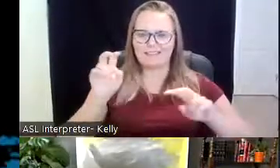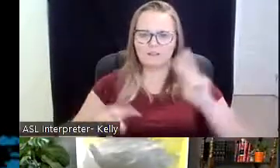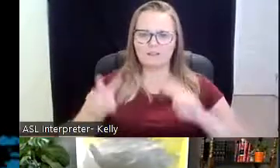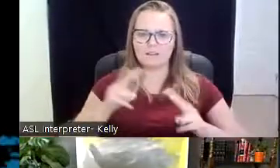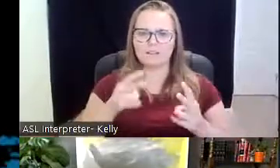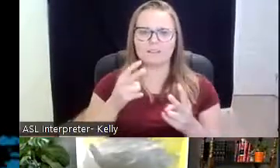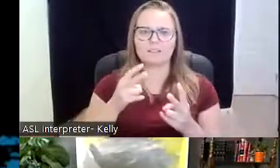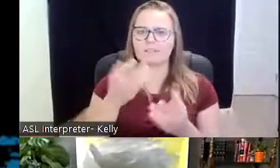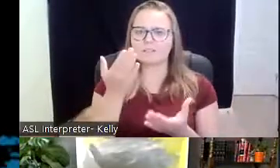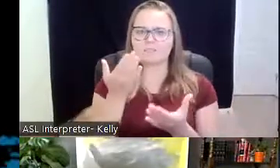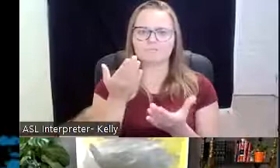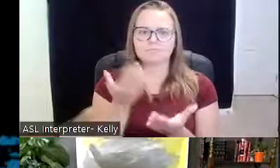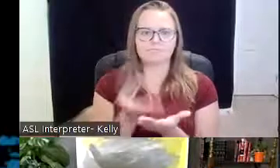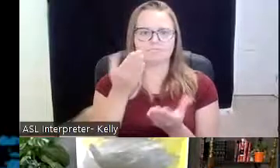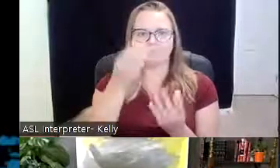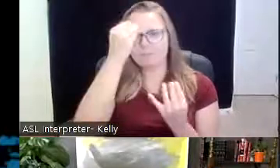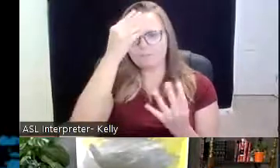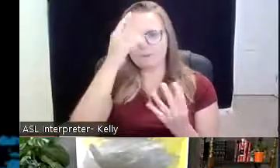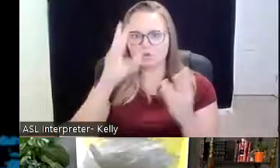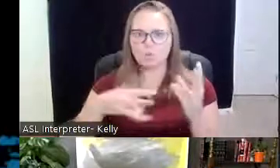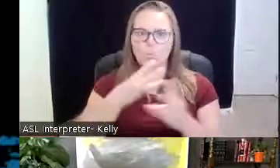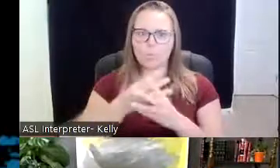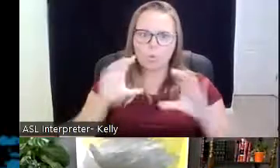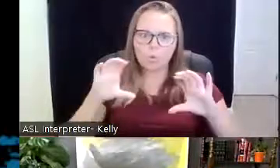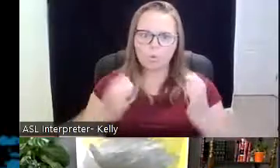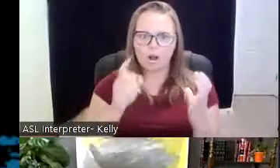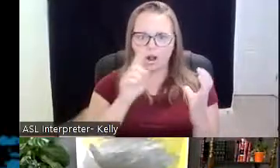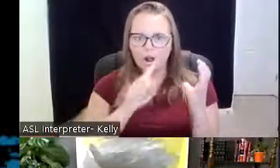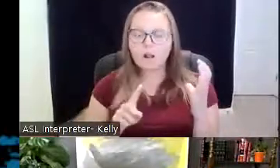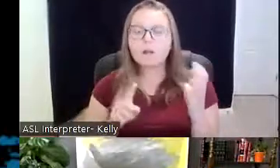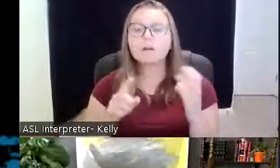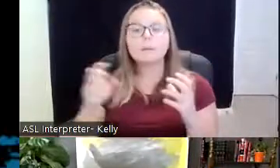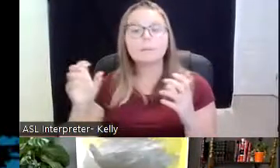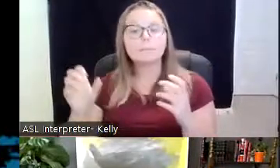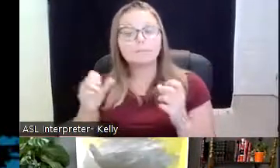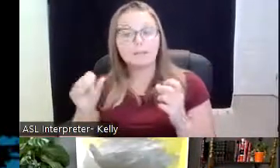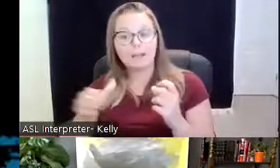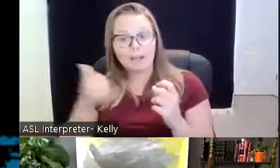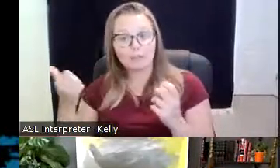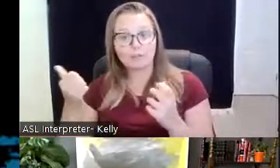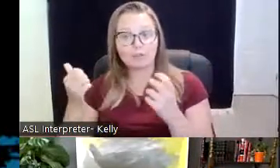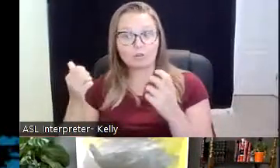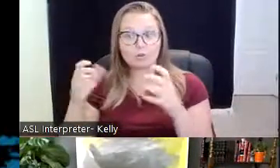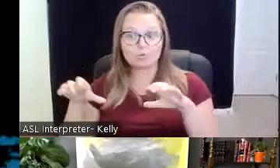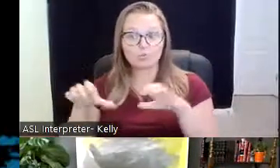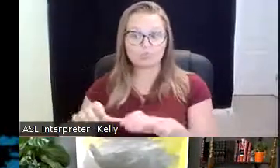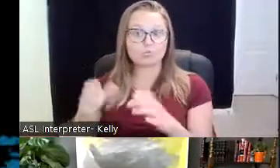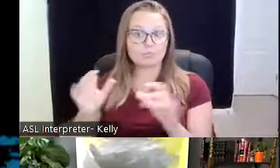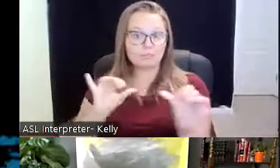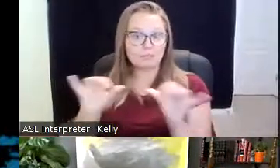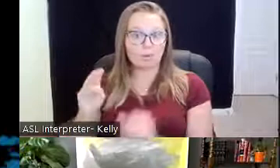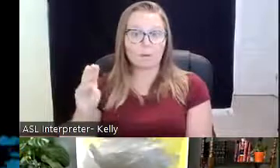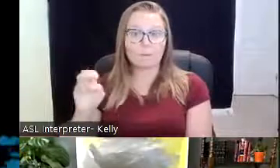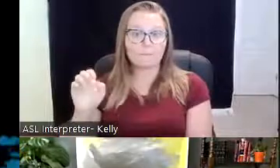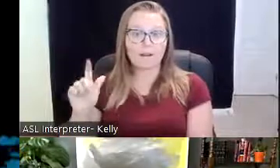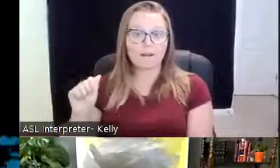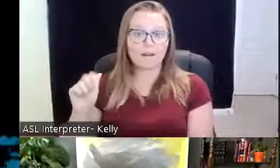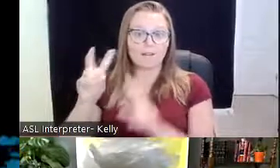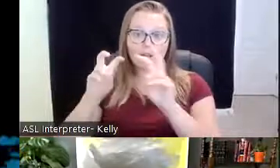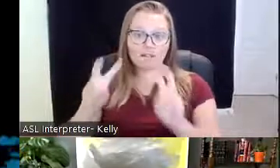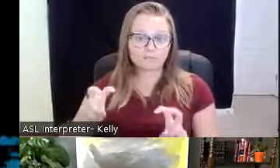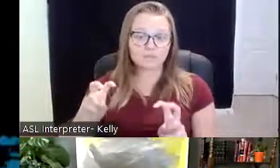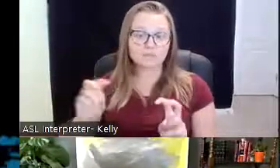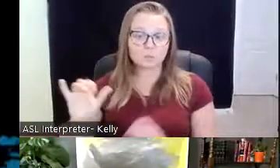data worldwide. And many others have conducted similar meta-analyses as well. And according